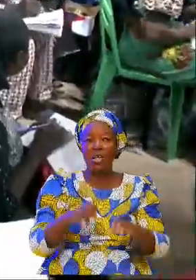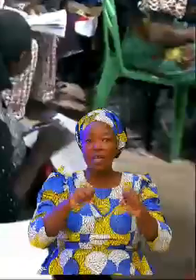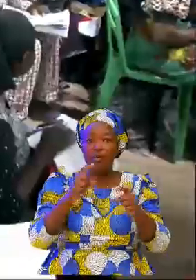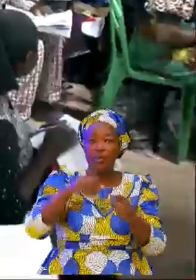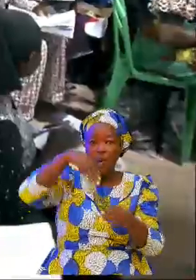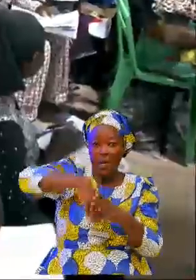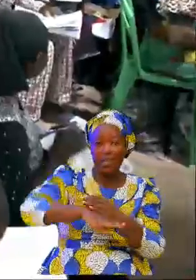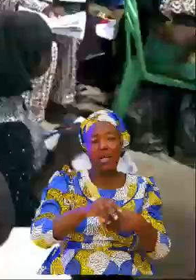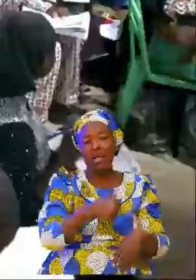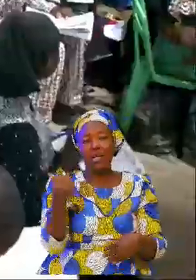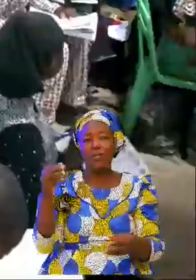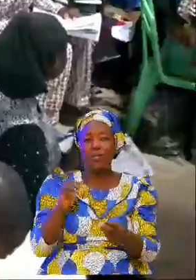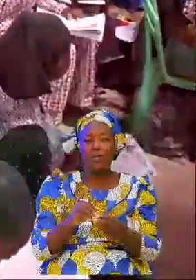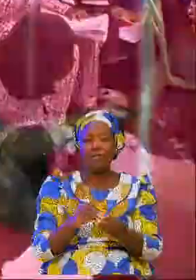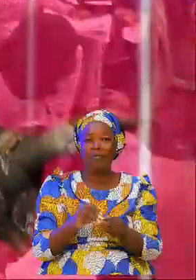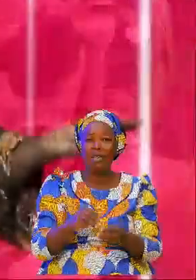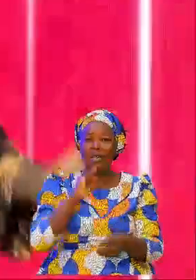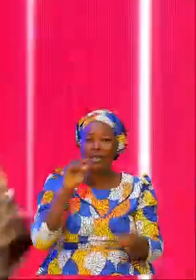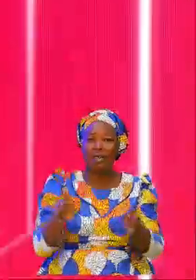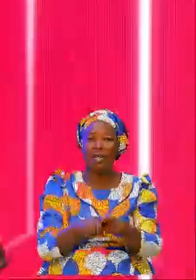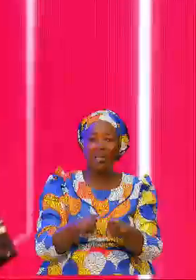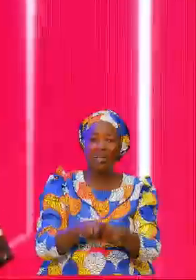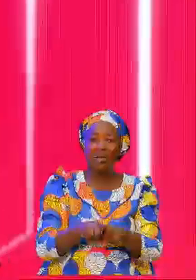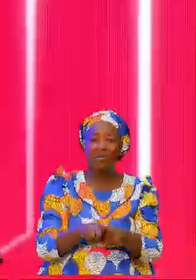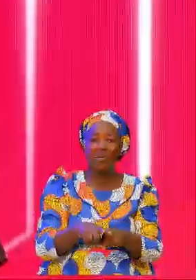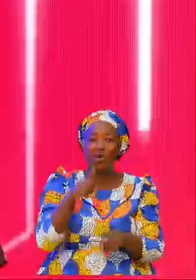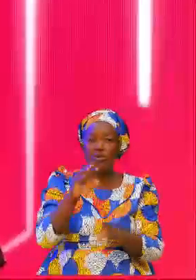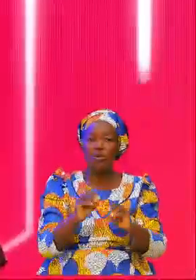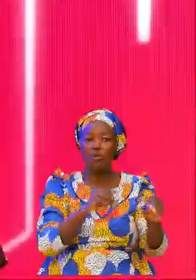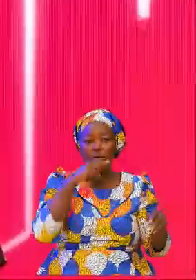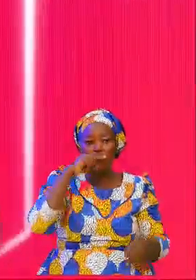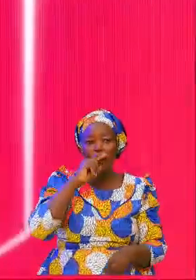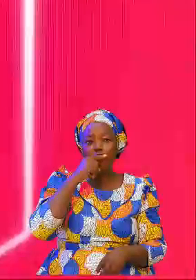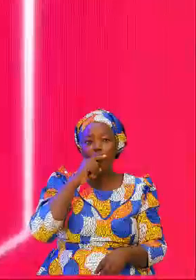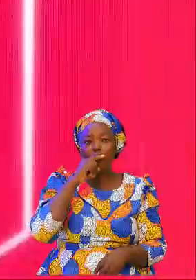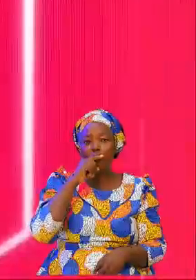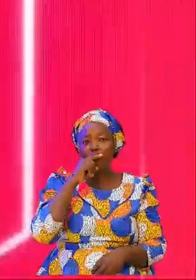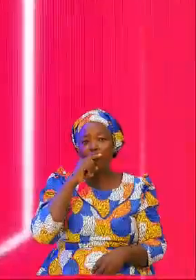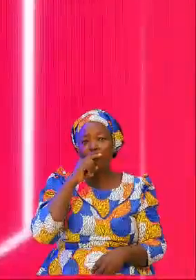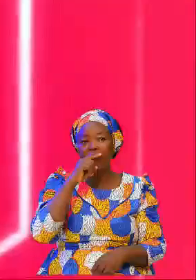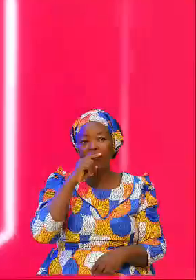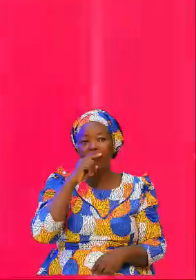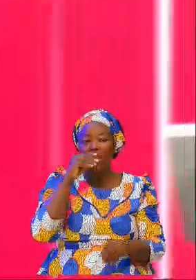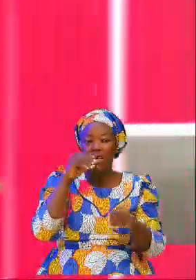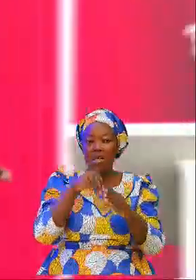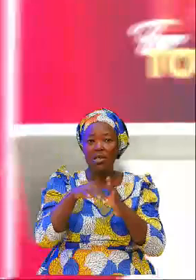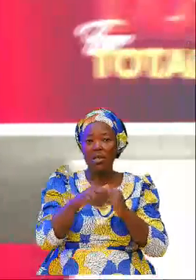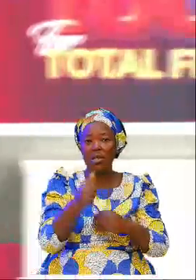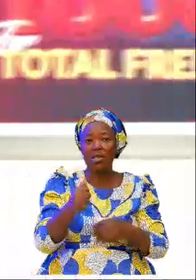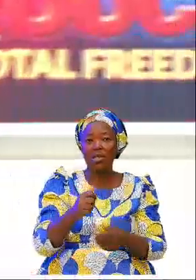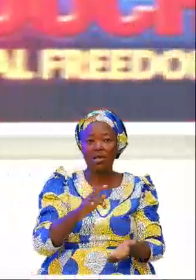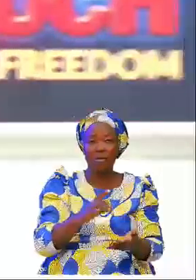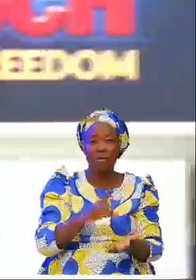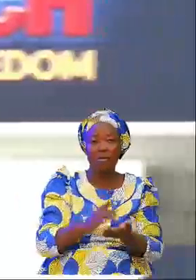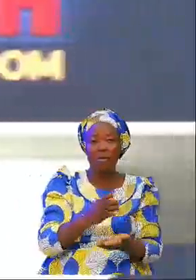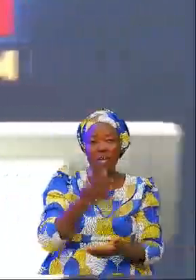of sin, they are not able to penetrate anymore. It's like you put